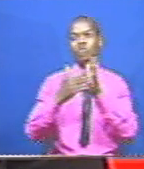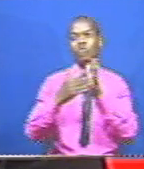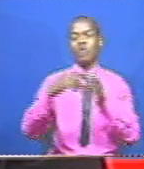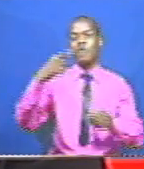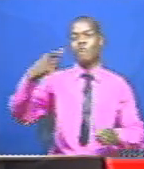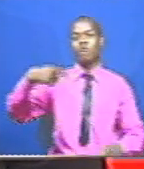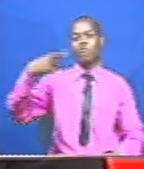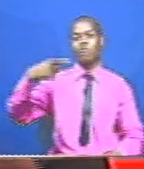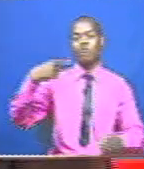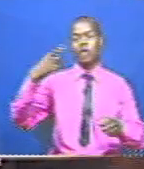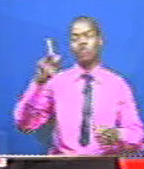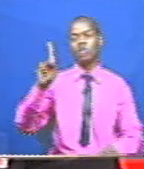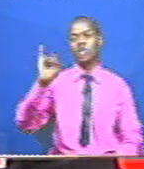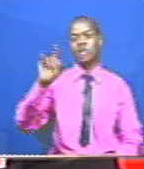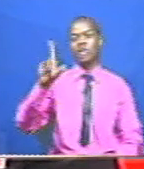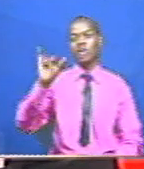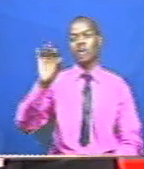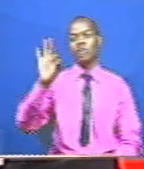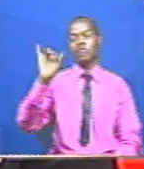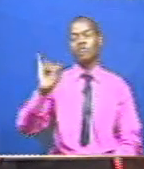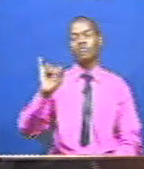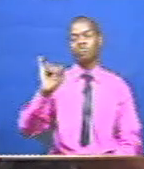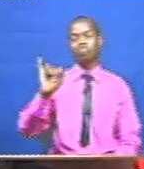Kilifi, it's dead. Bixa is dead.